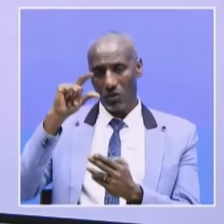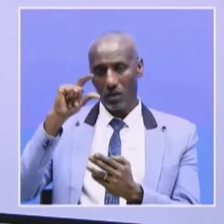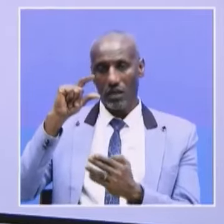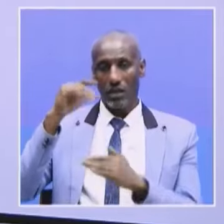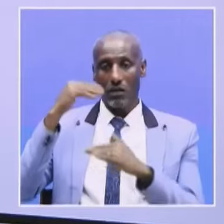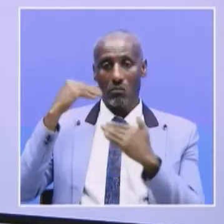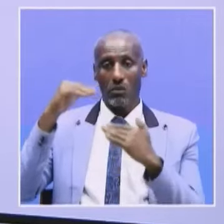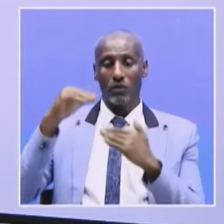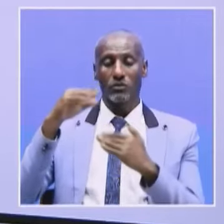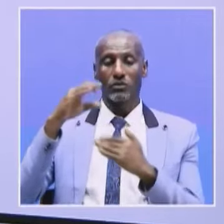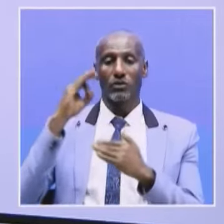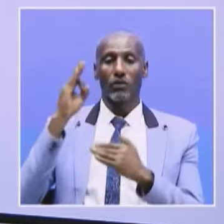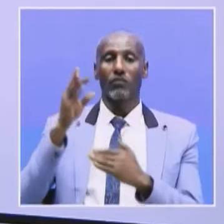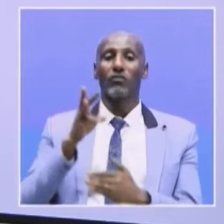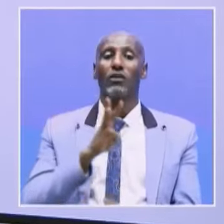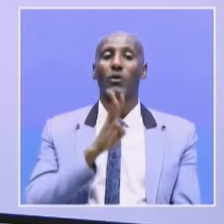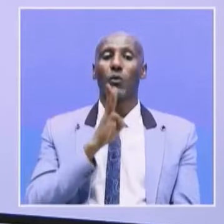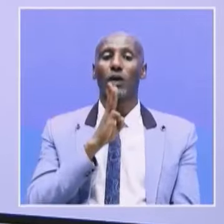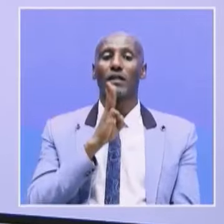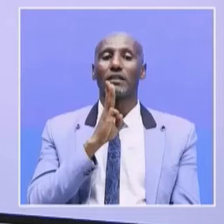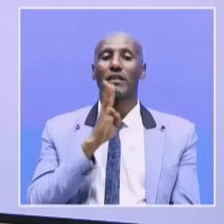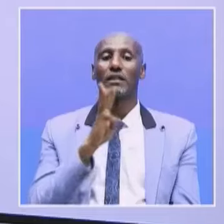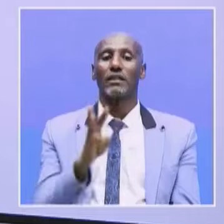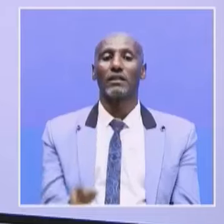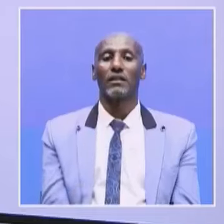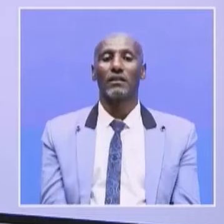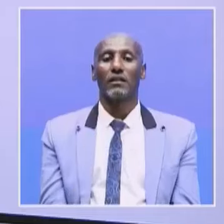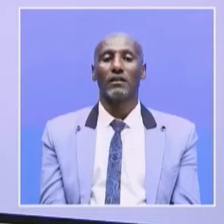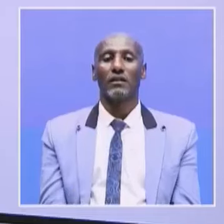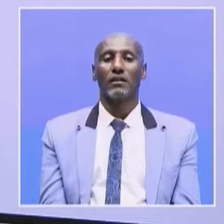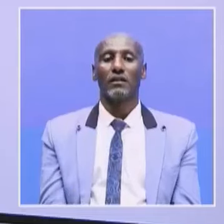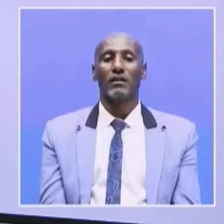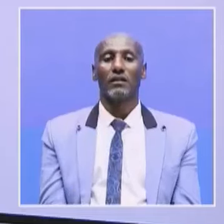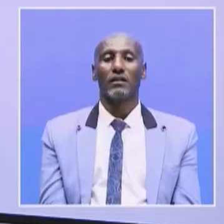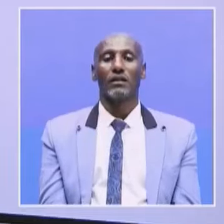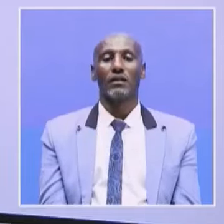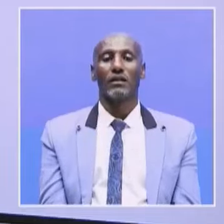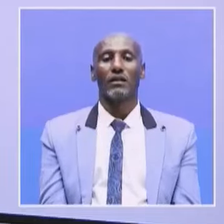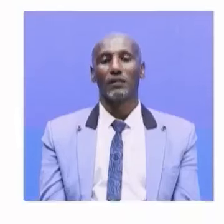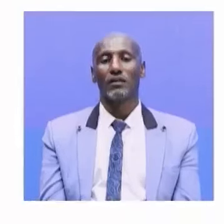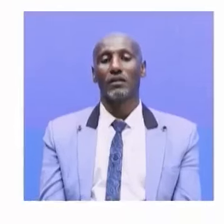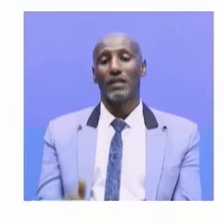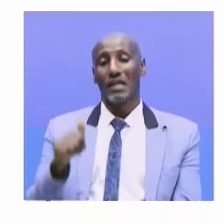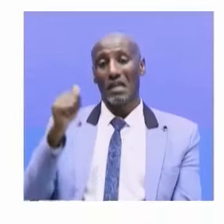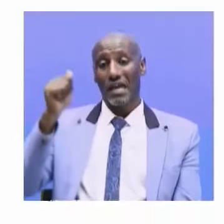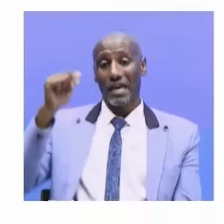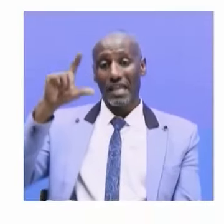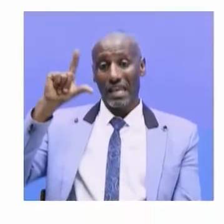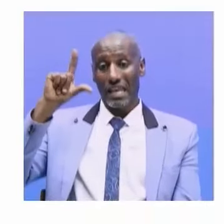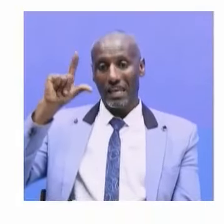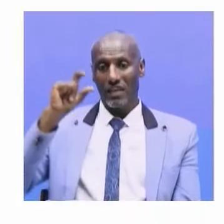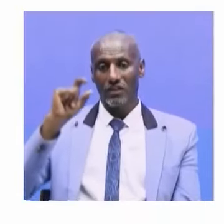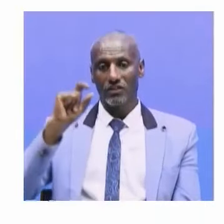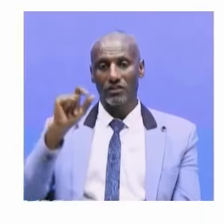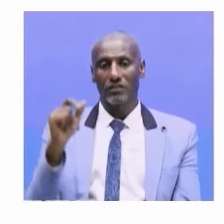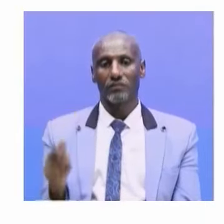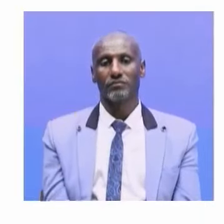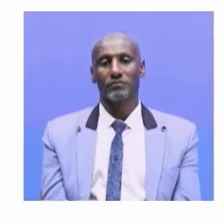water. So when we come to small things and we can use as a countable noun